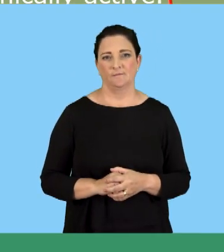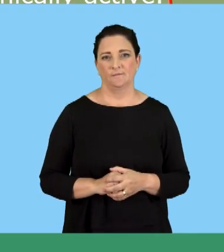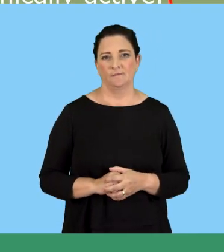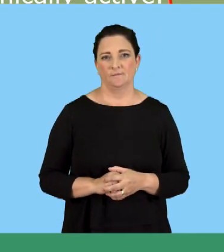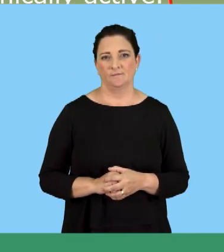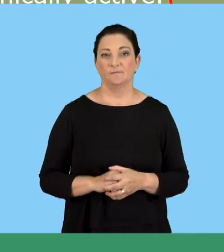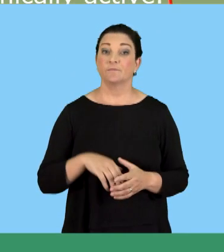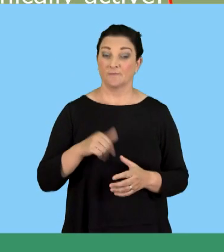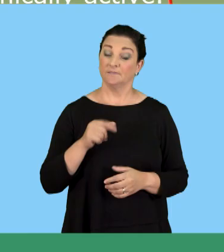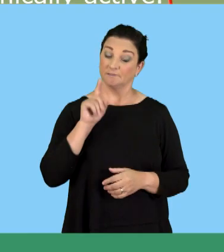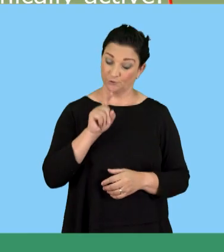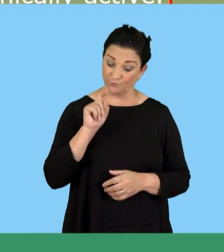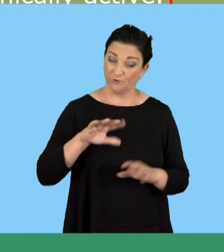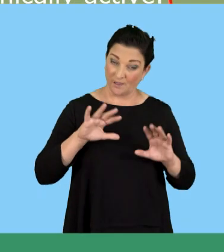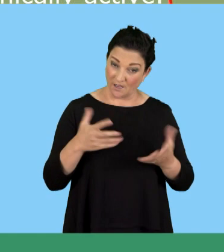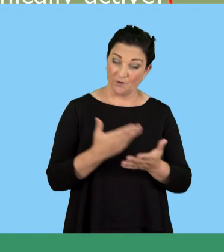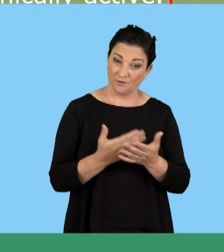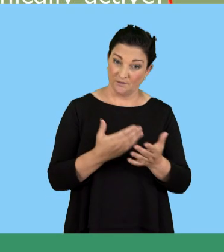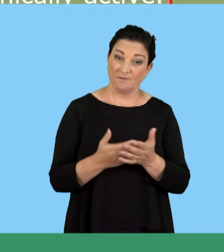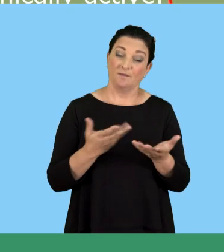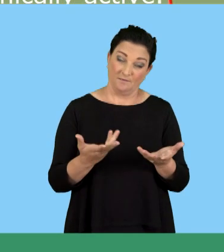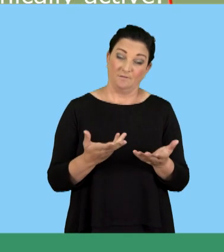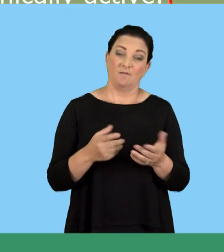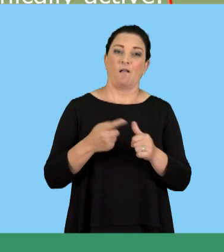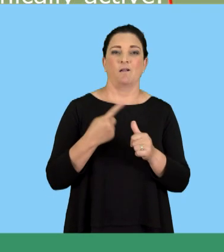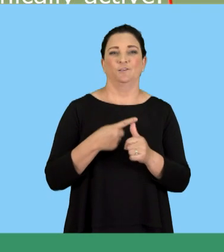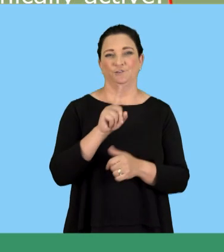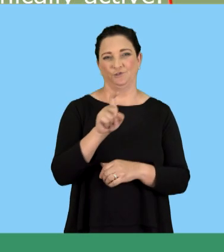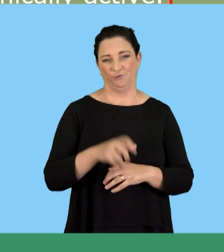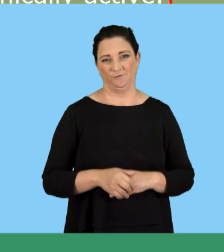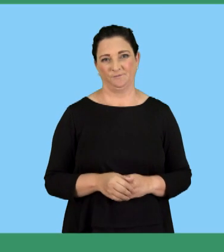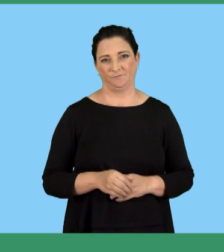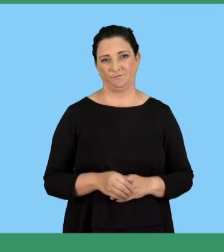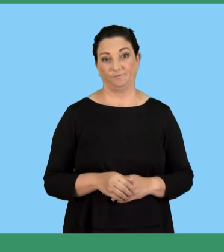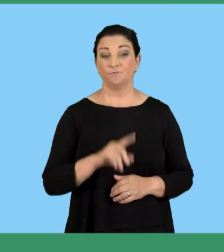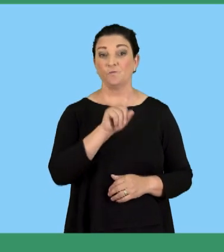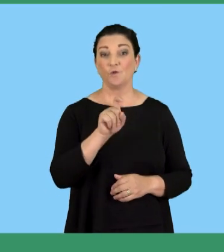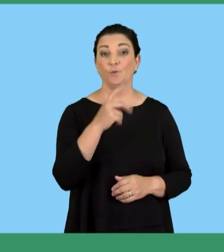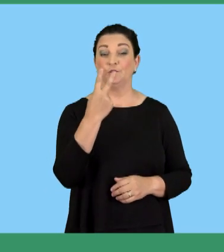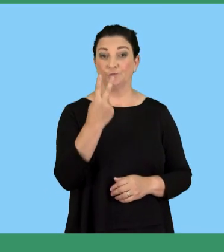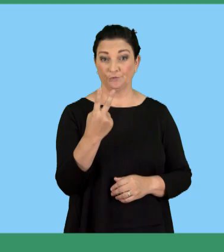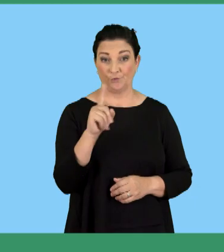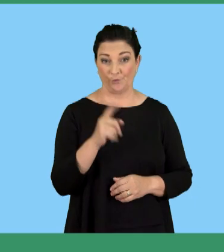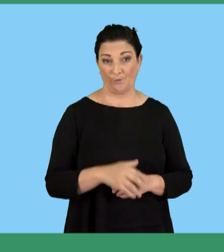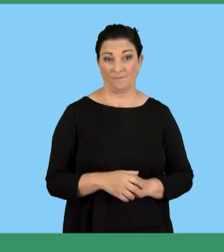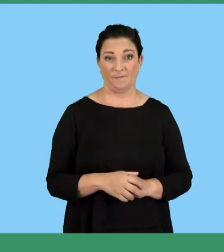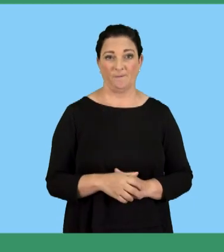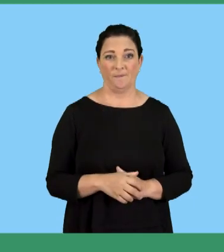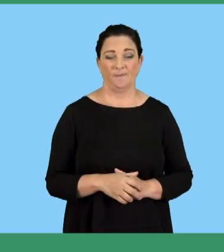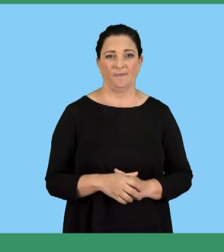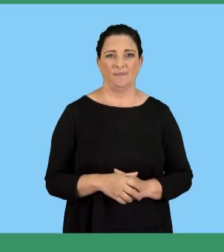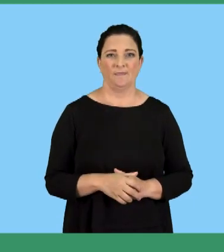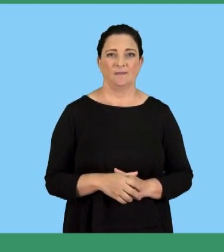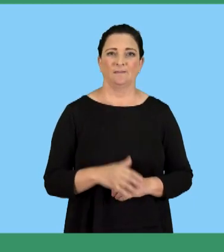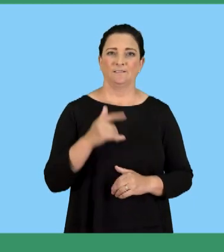sentence. And that is how you are supposed to deal with such a question. Now, question 2,